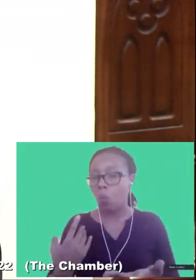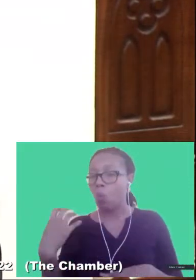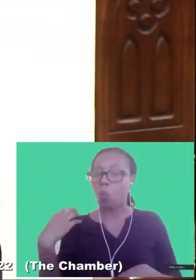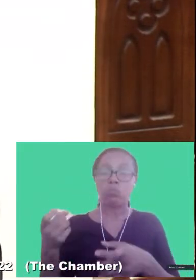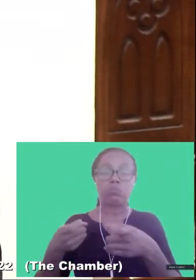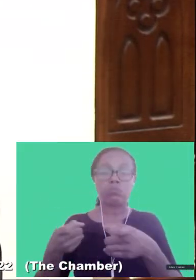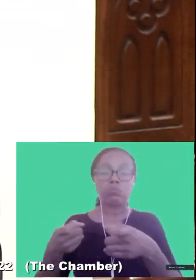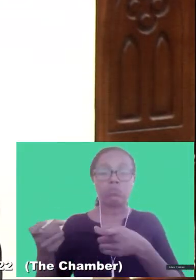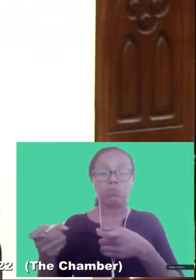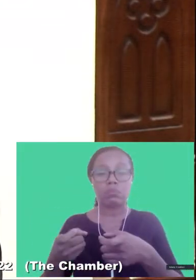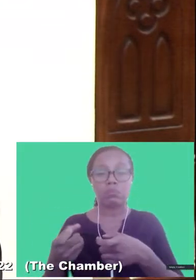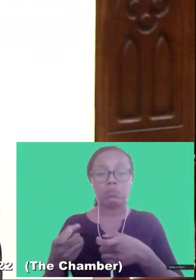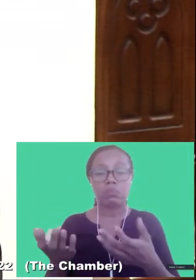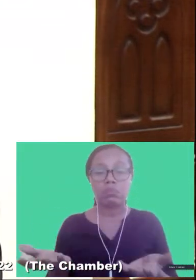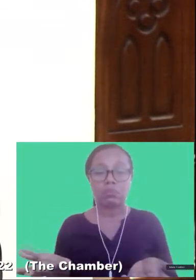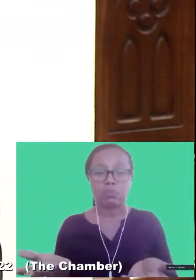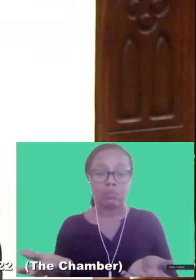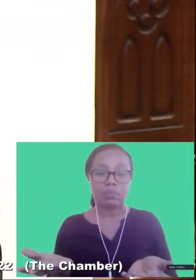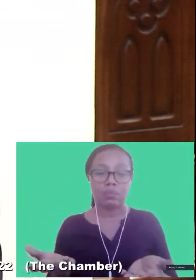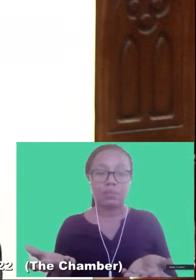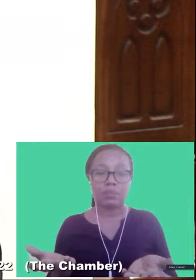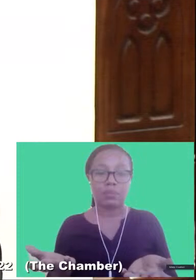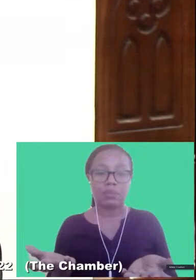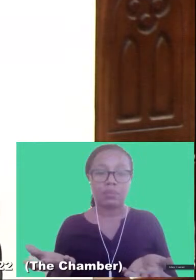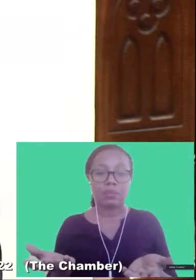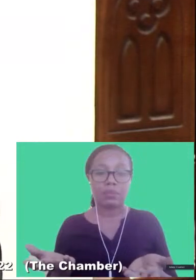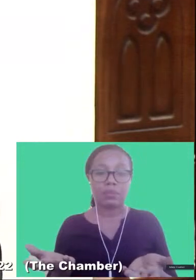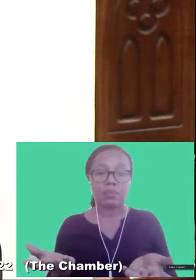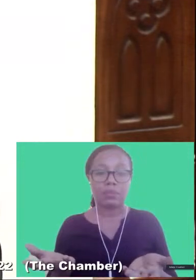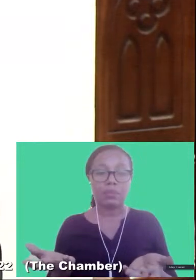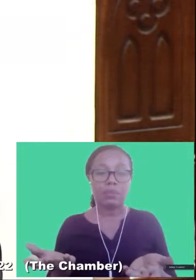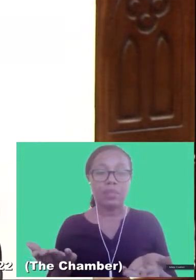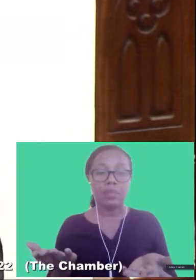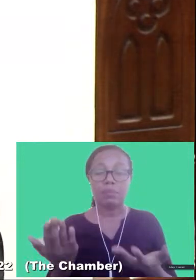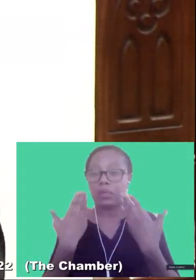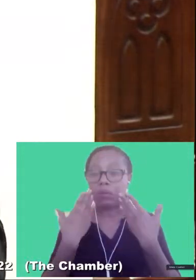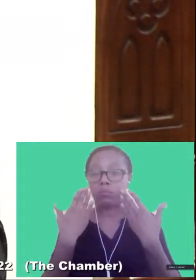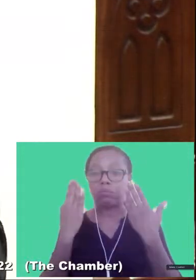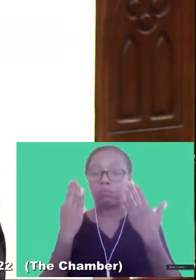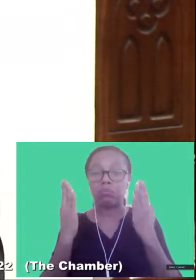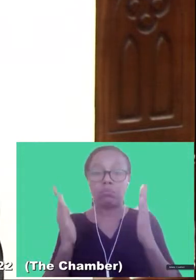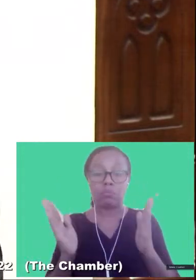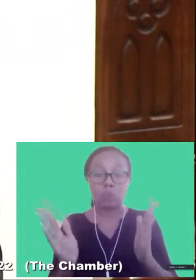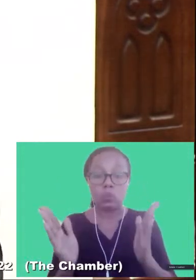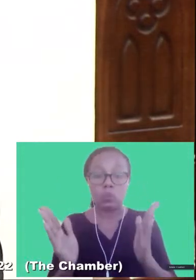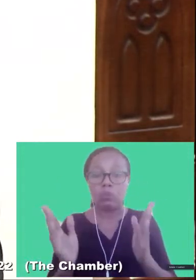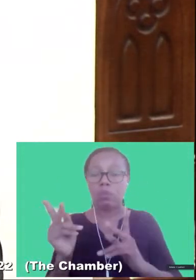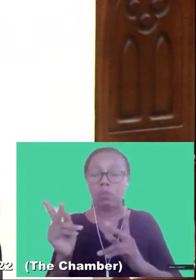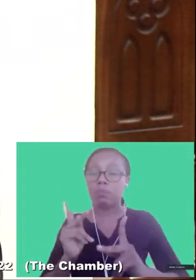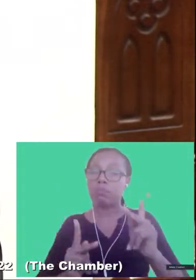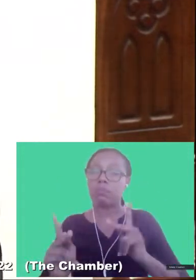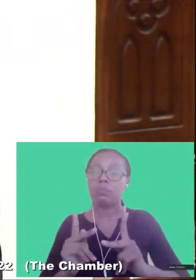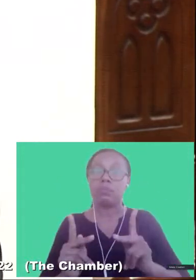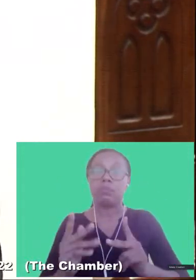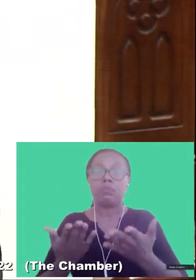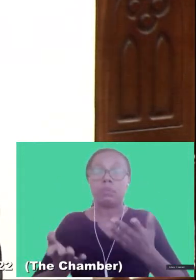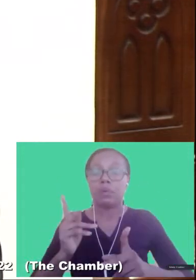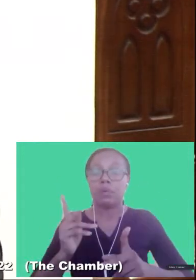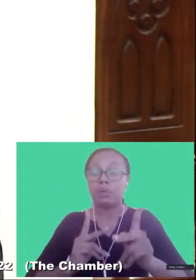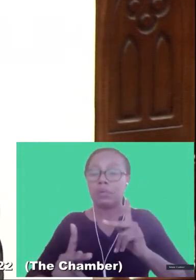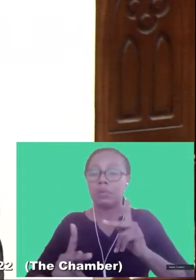collective understanding of why this form of transformation is important, but I would just like to invite myself